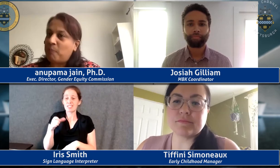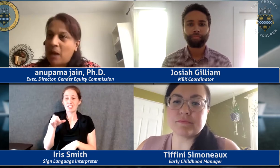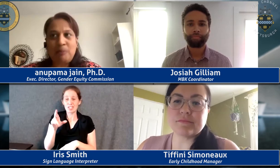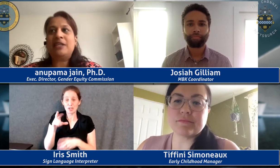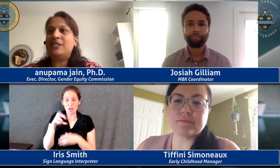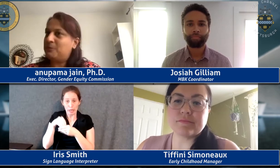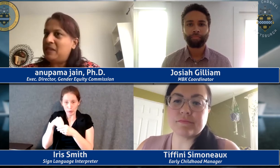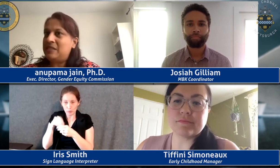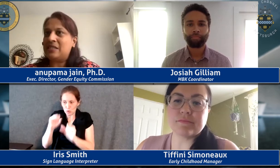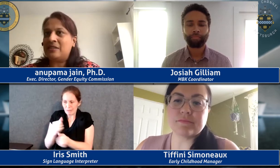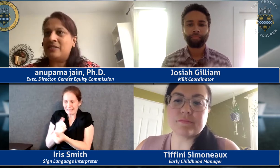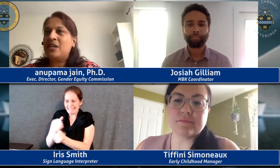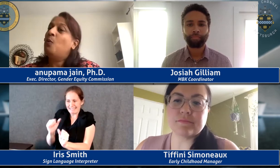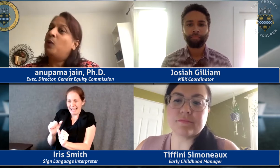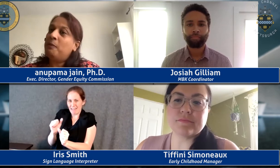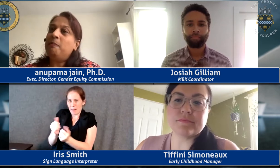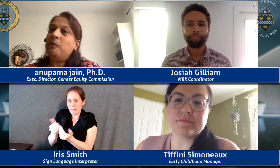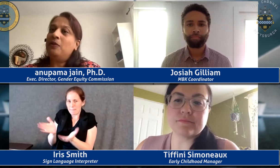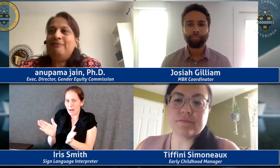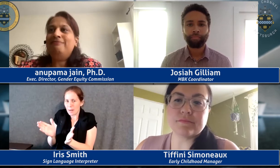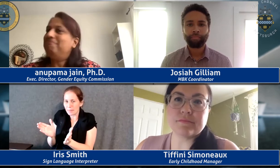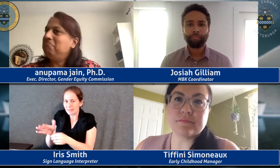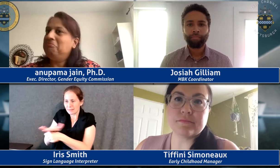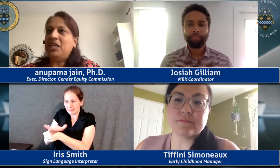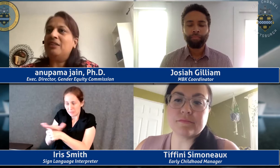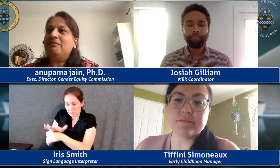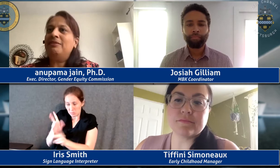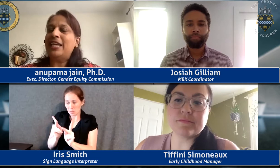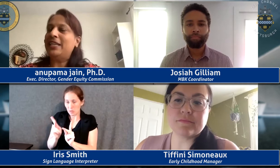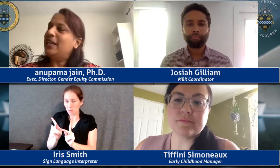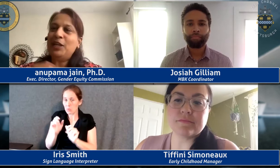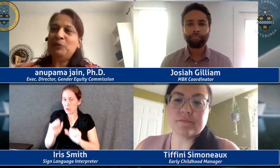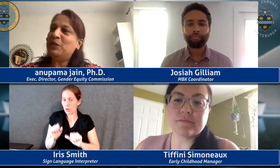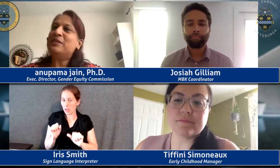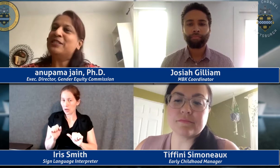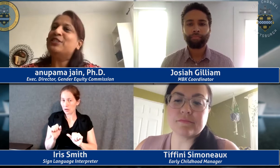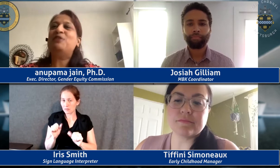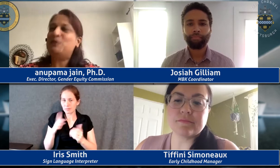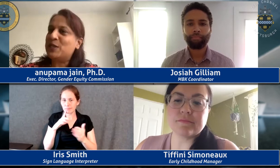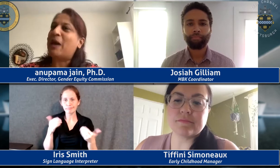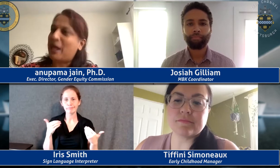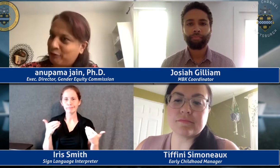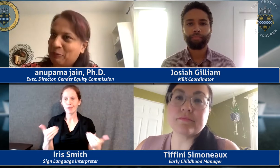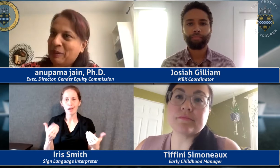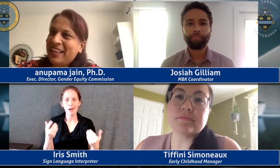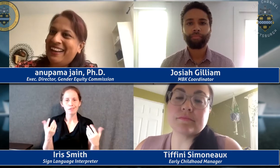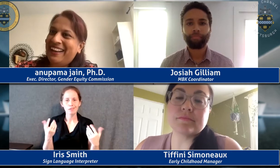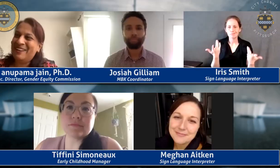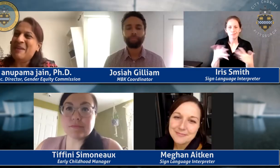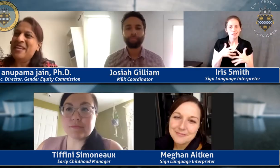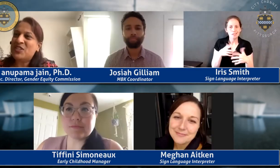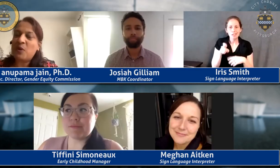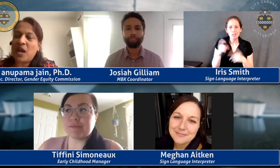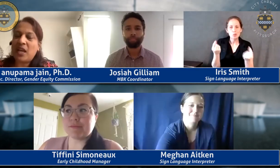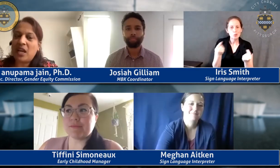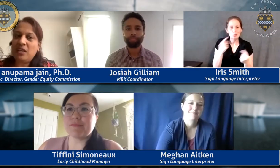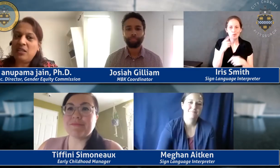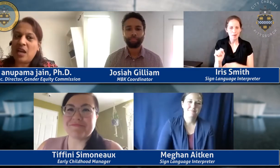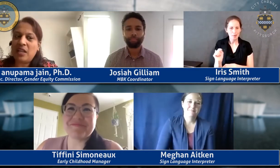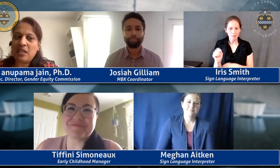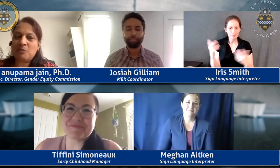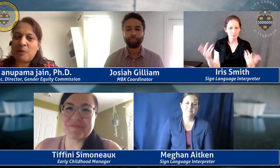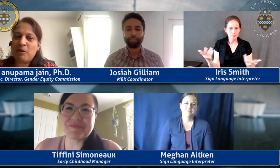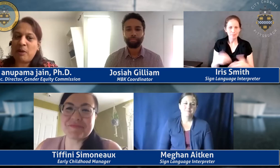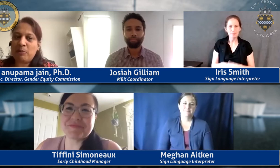safe public spaces where people can get on with the business of using a bathroom. And so I